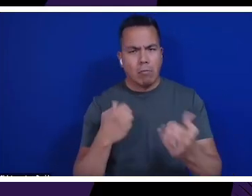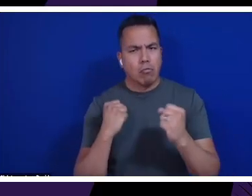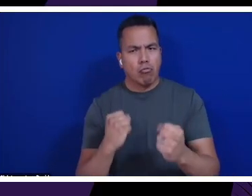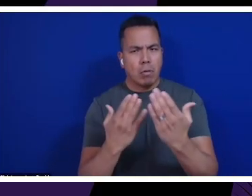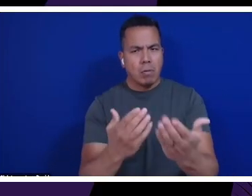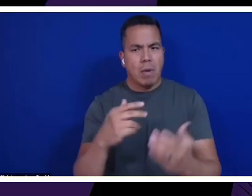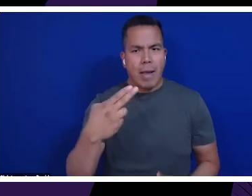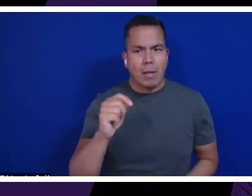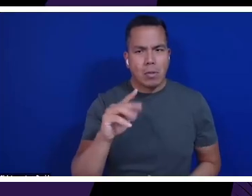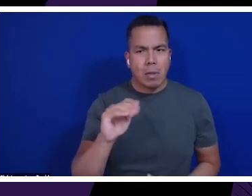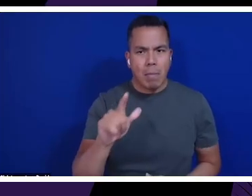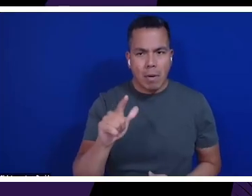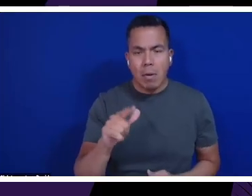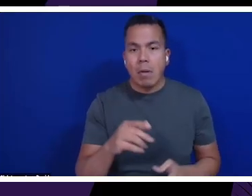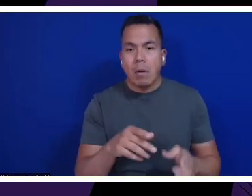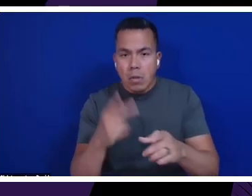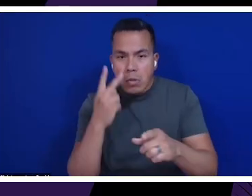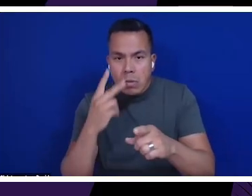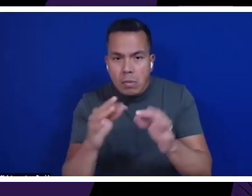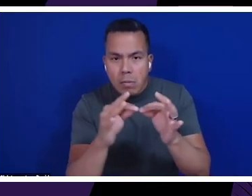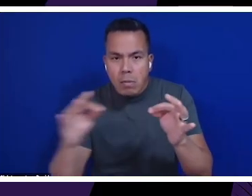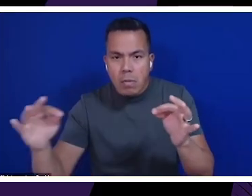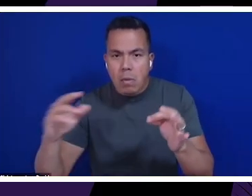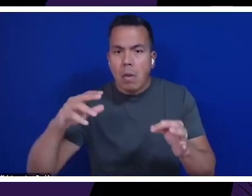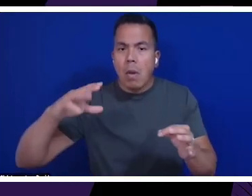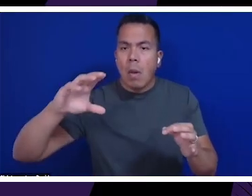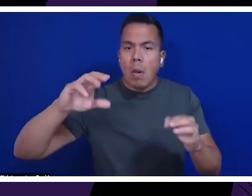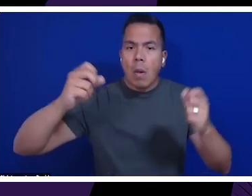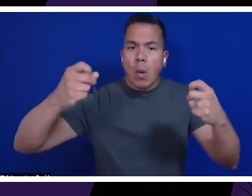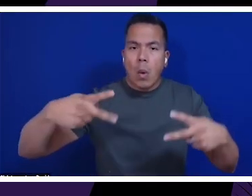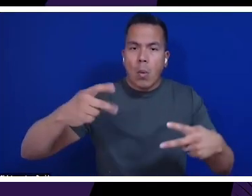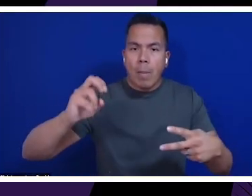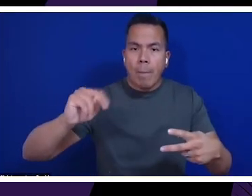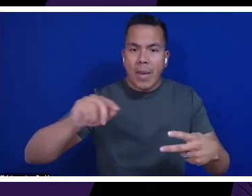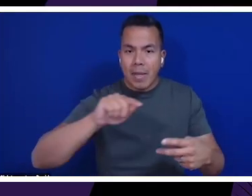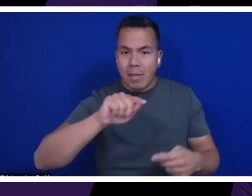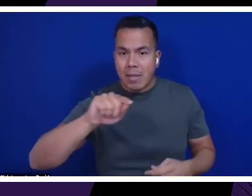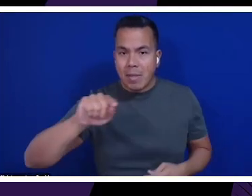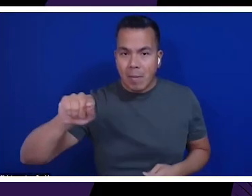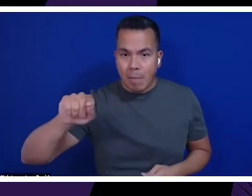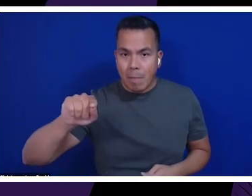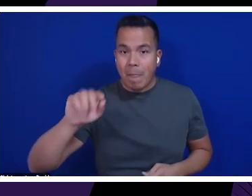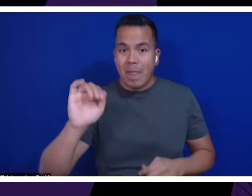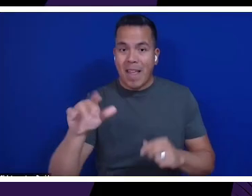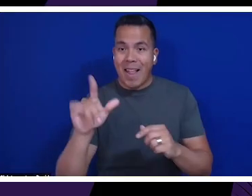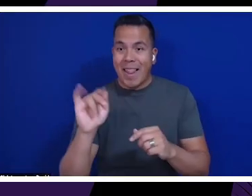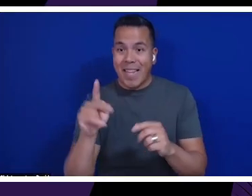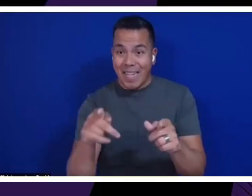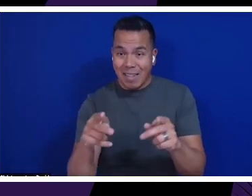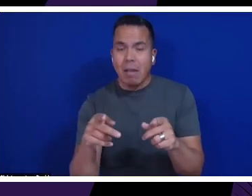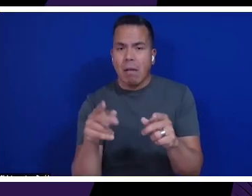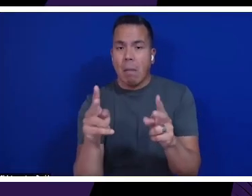click your link, go to see the pen. Just this link alone, you can use it to embed everywhere. So for